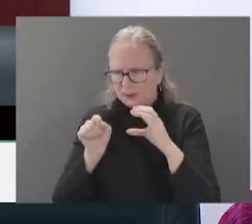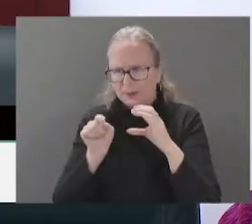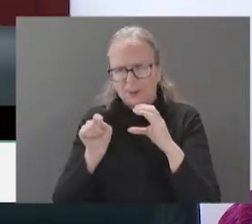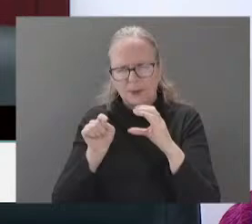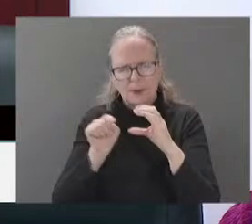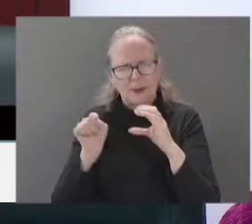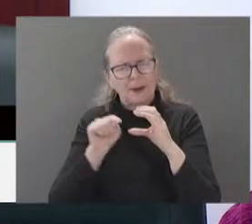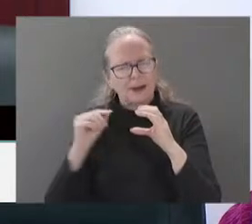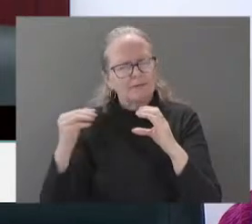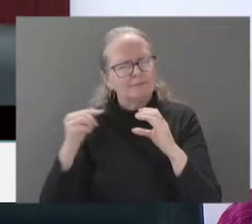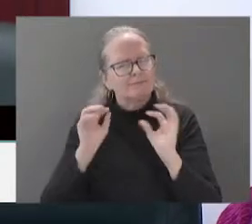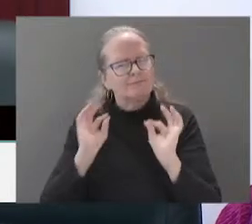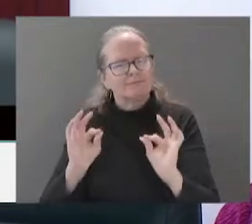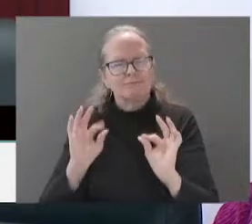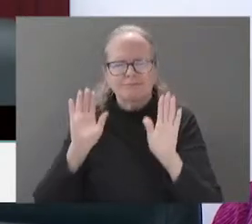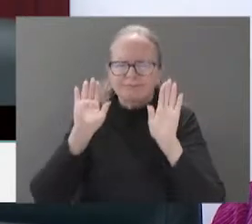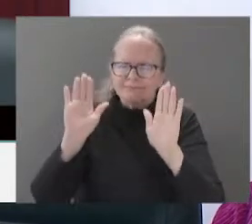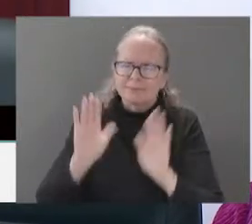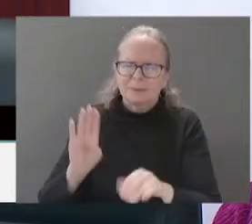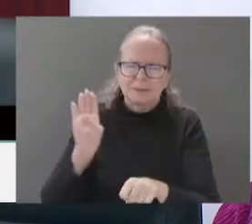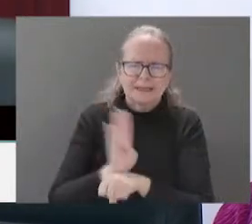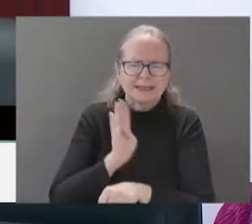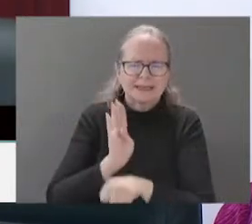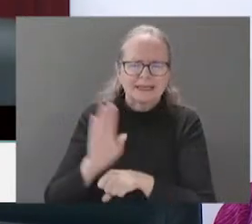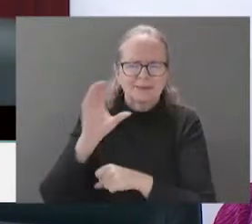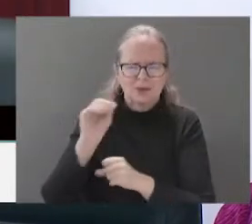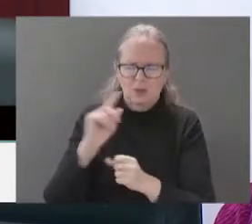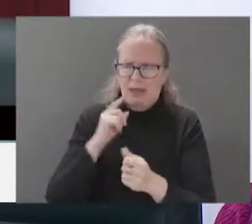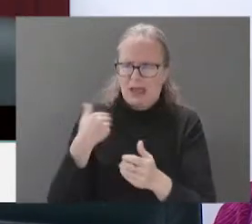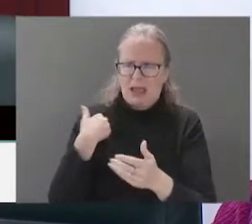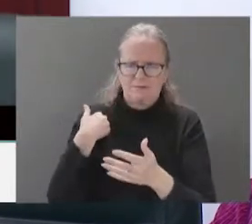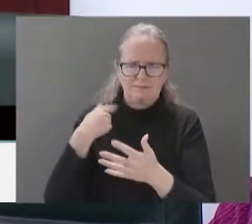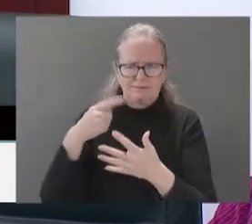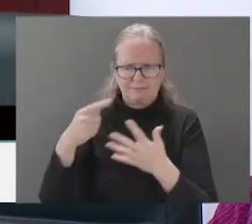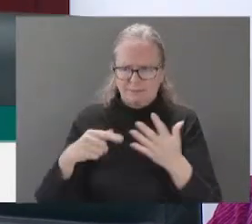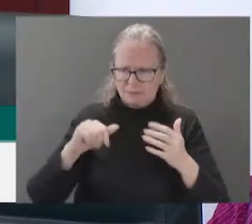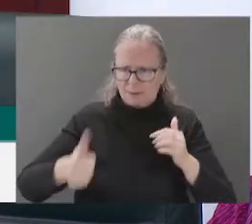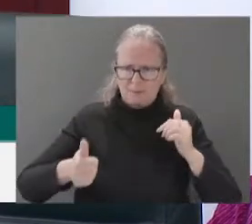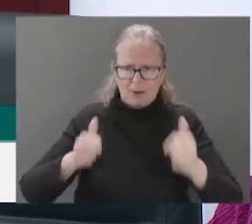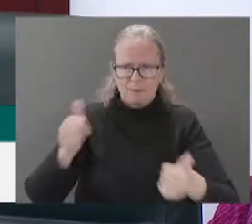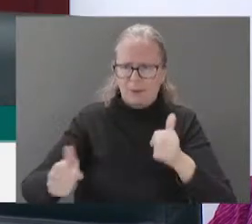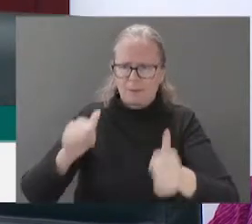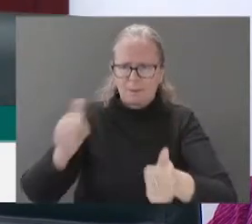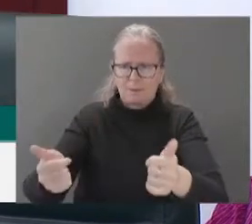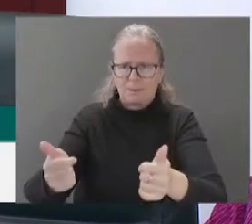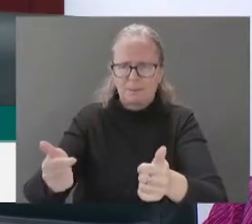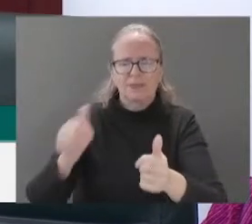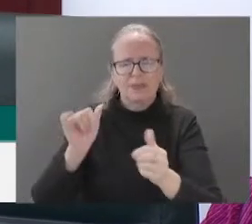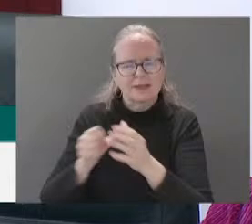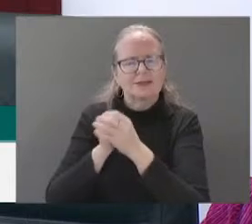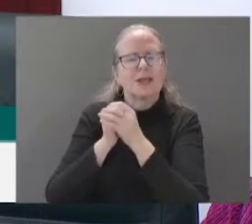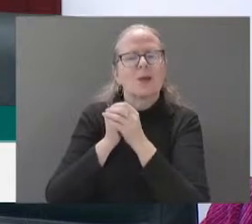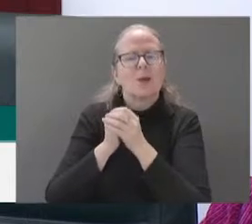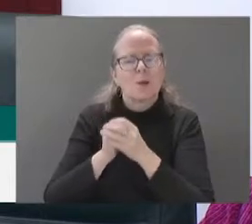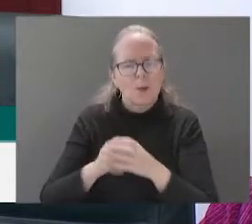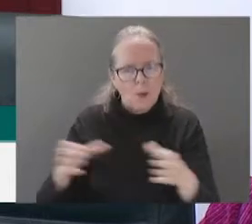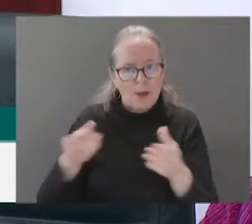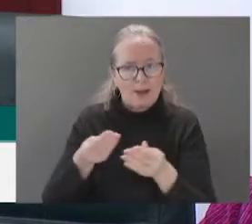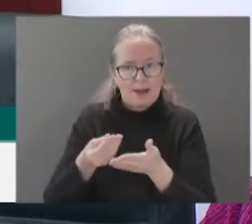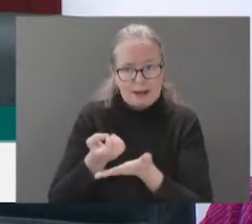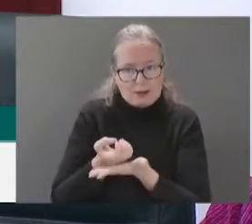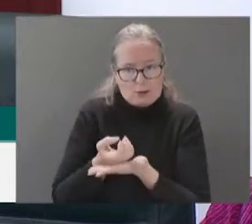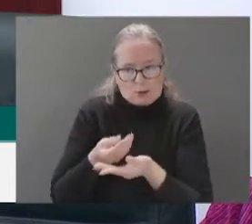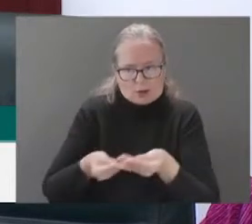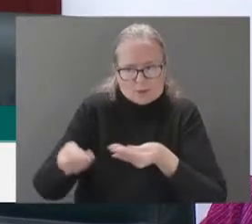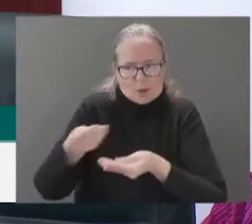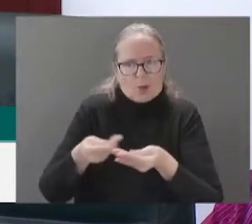cgc phyto Organics and Northstar this place is a growing economic Hub with all this grow growth there are significantly